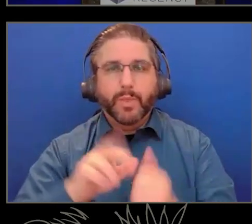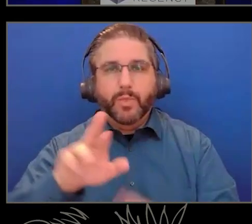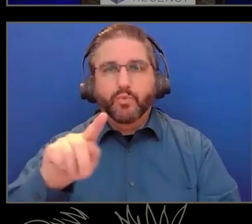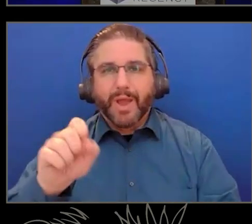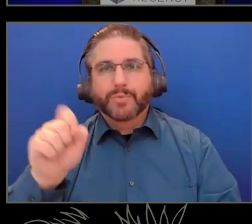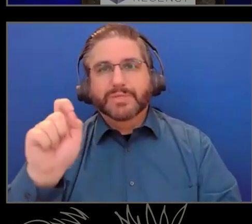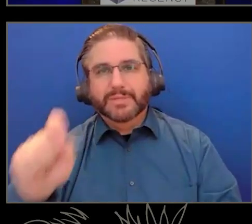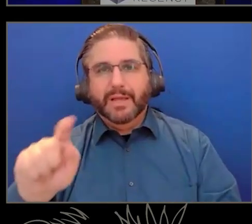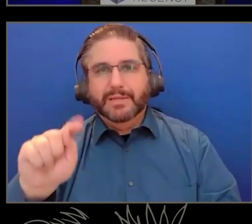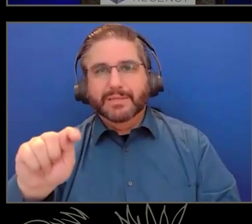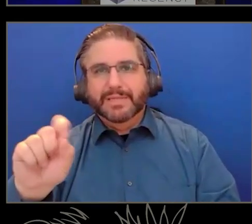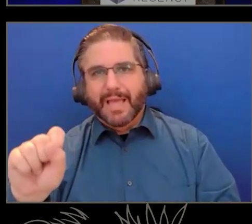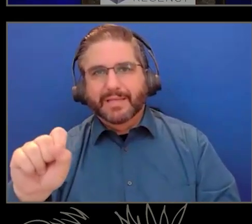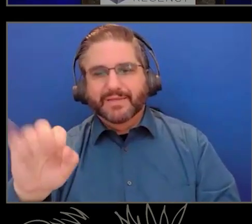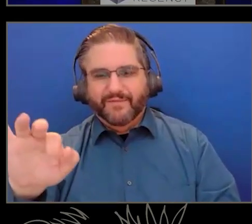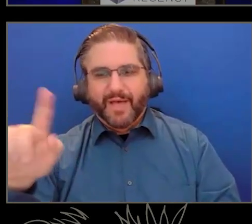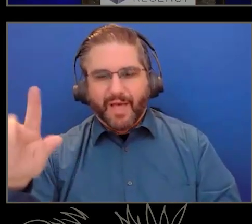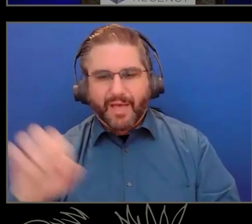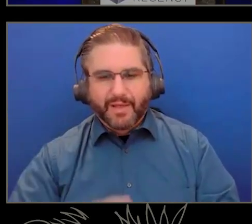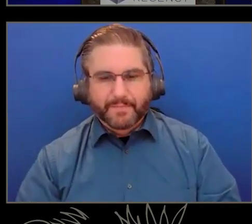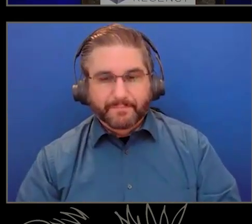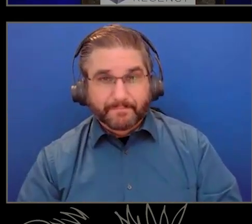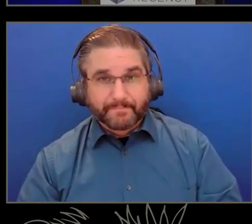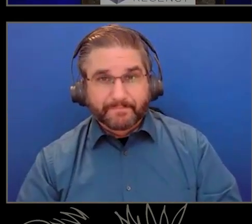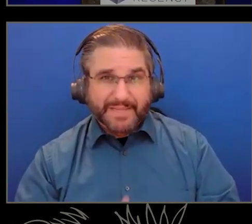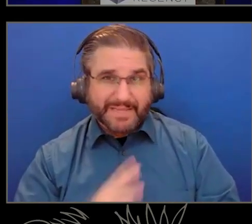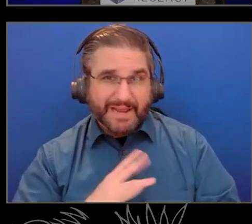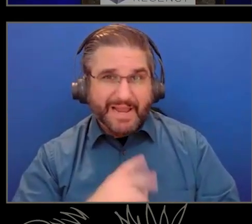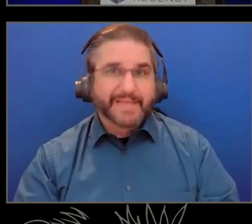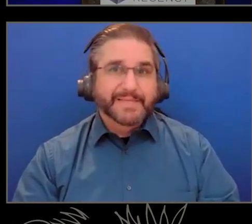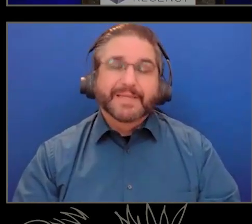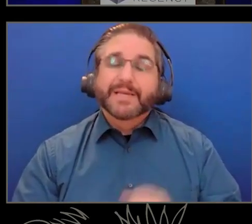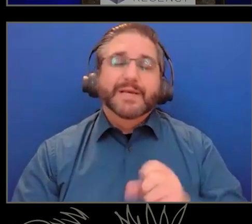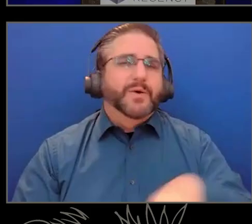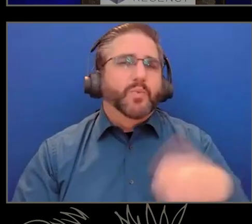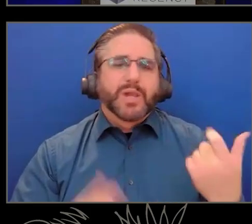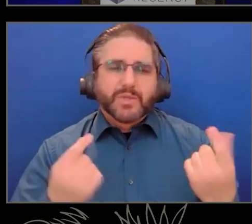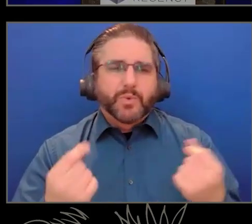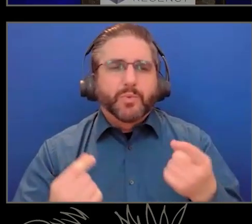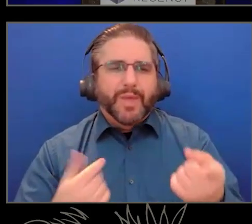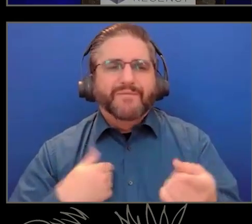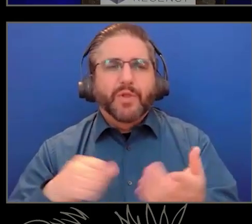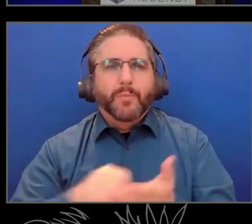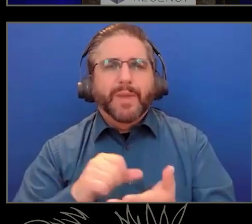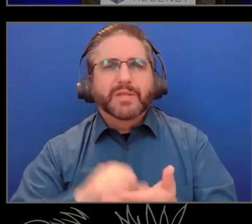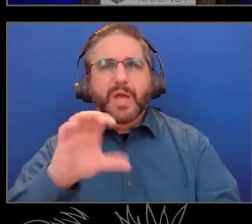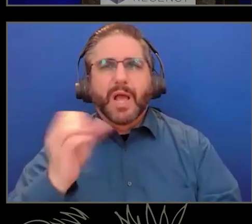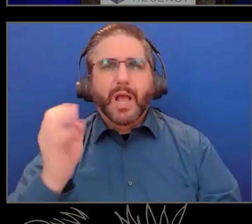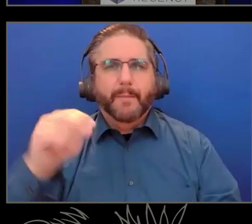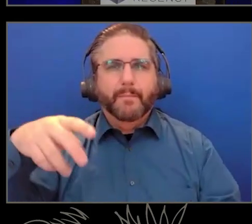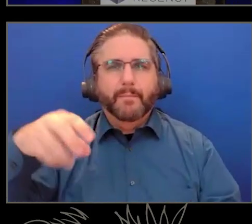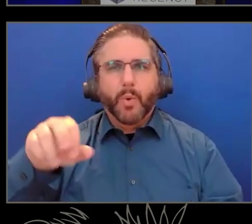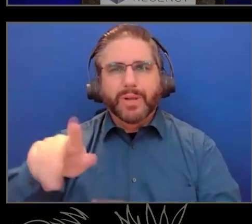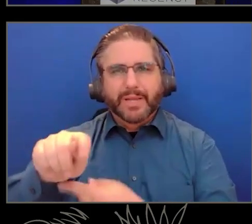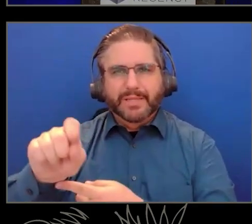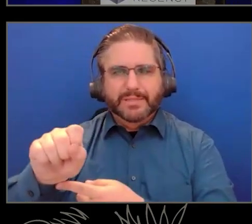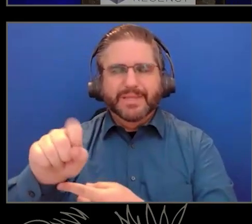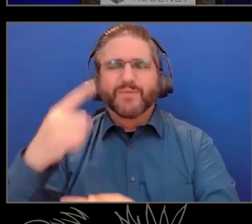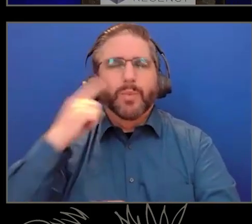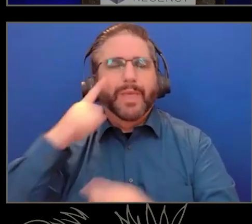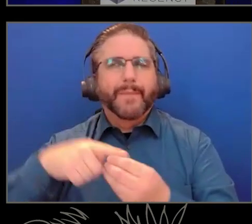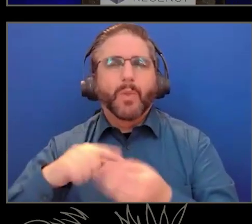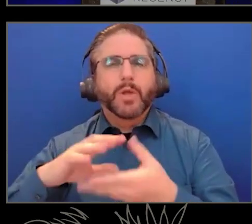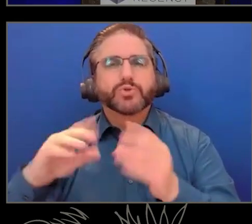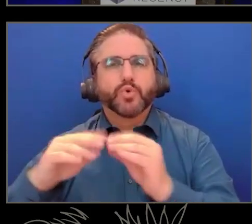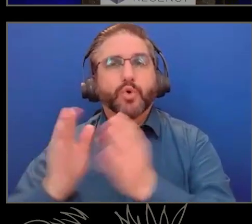nice. What else can we do? So I have this components page, and this is kind of like, you can think of it as like Storybook or whatever. These are a bunch of